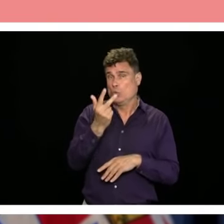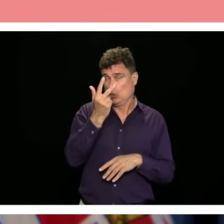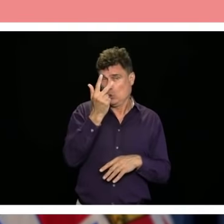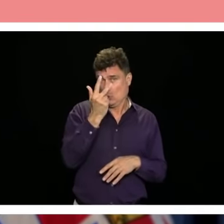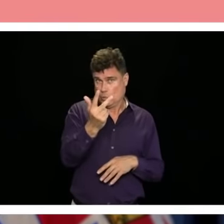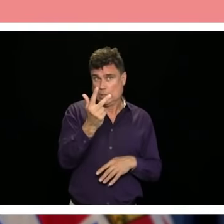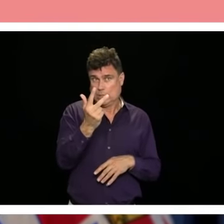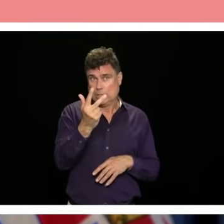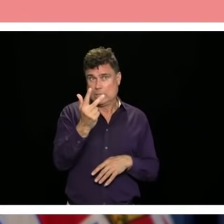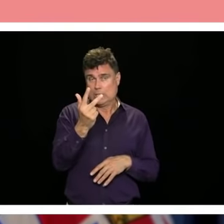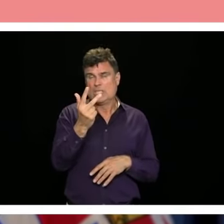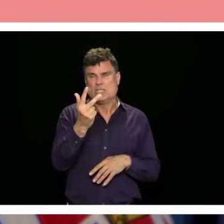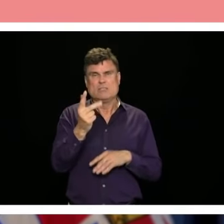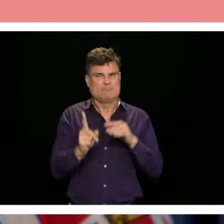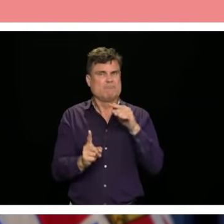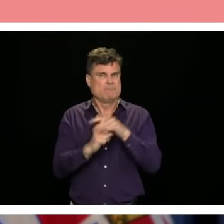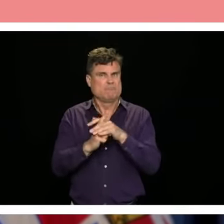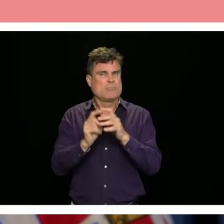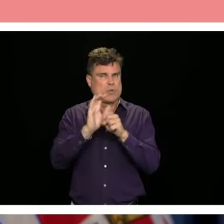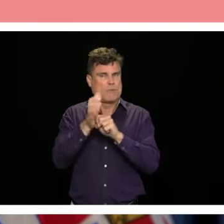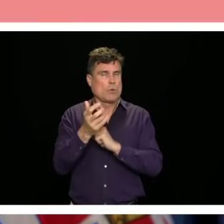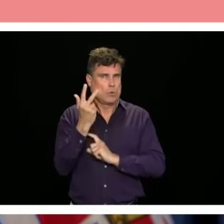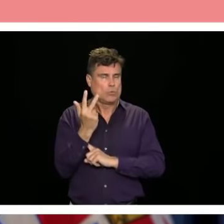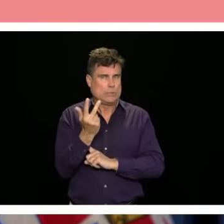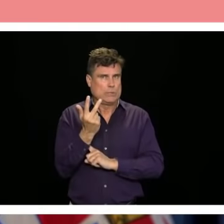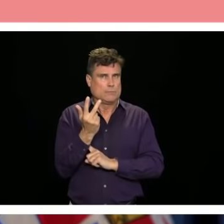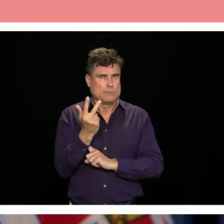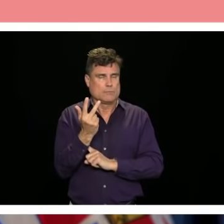Next question is from Lisa Cordasco, CHLY.